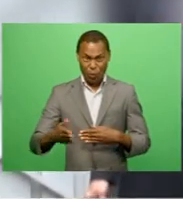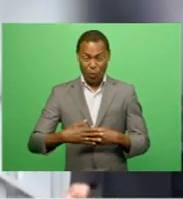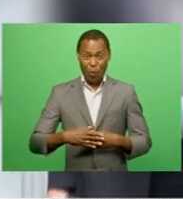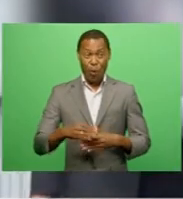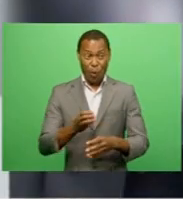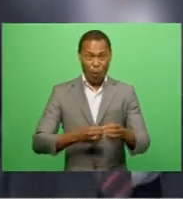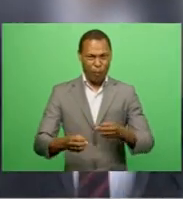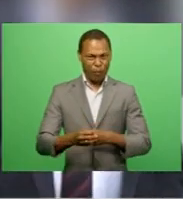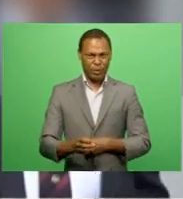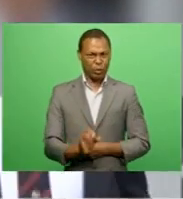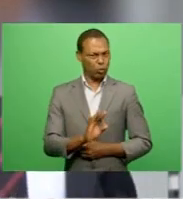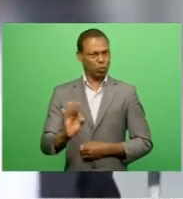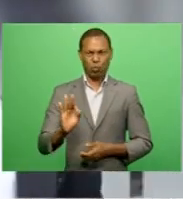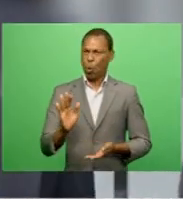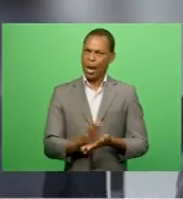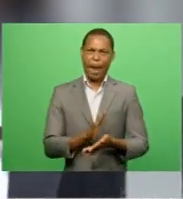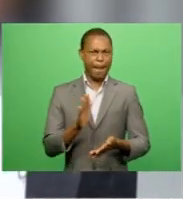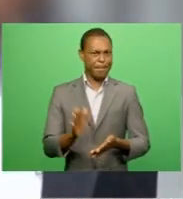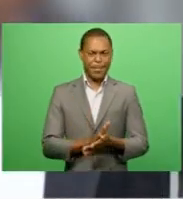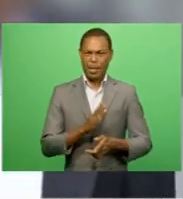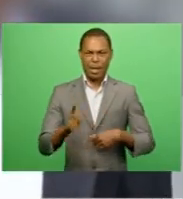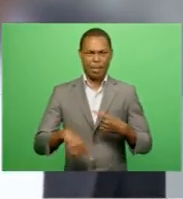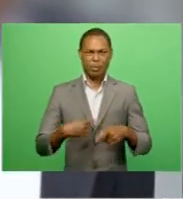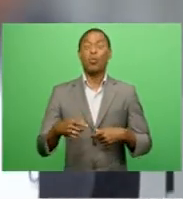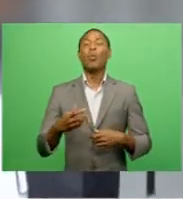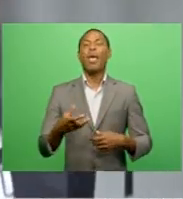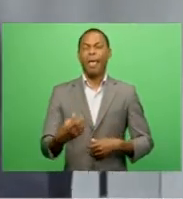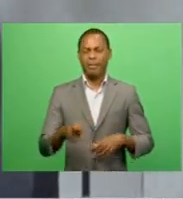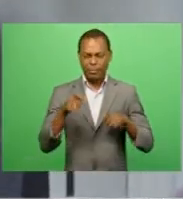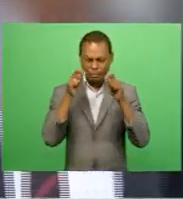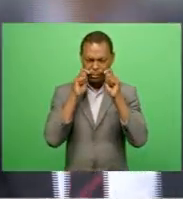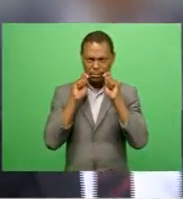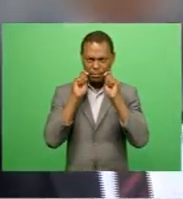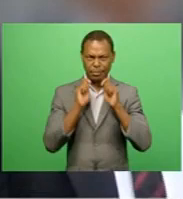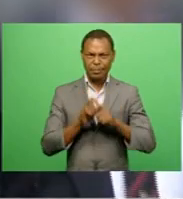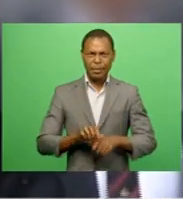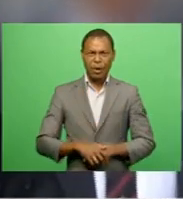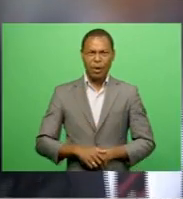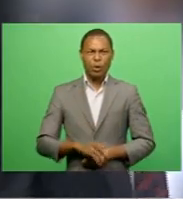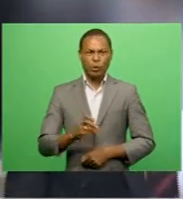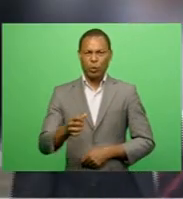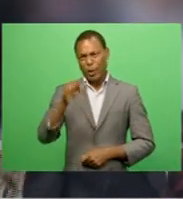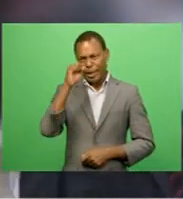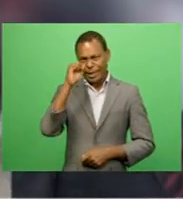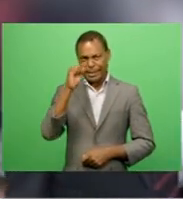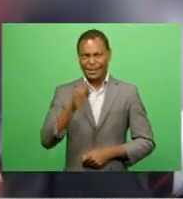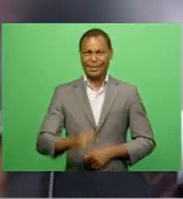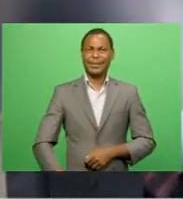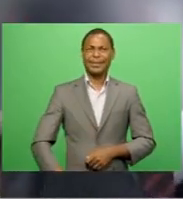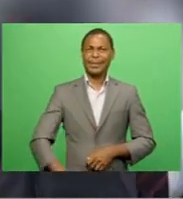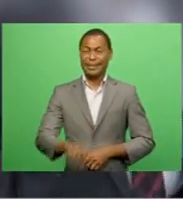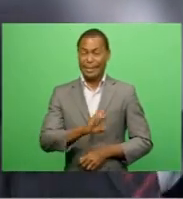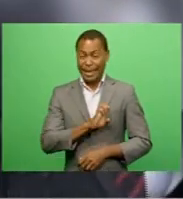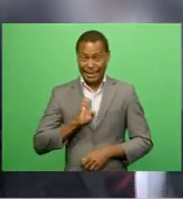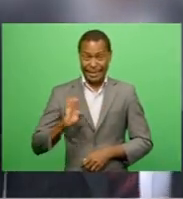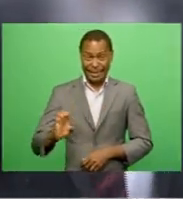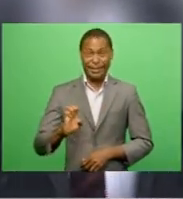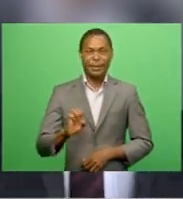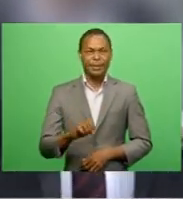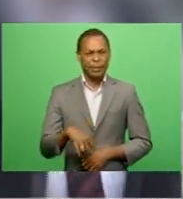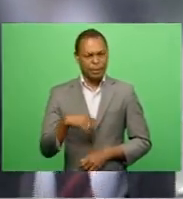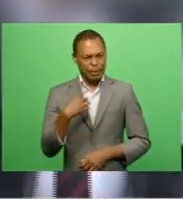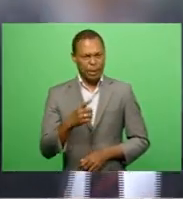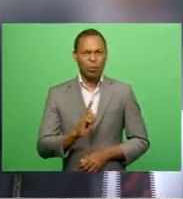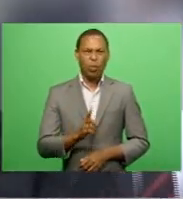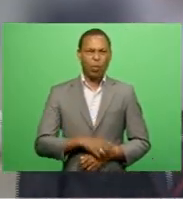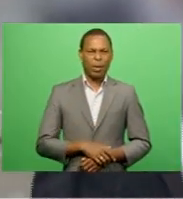looked unhappy and frustrated. She had tears in her eyes and then told him that the senior executive allegedly hugged her, ran his